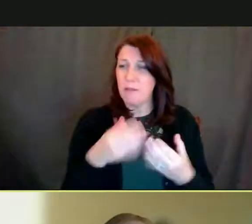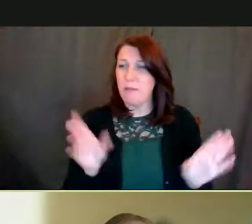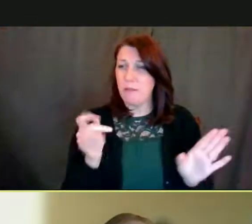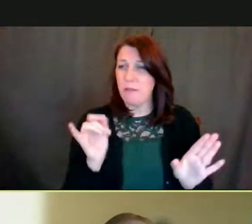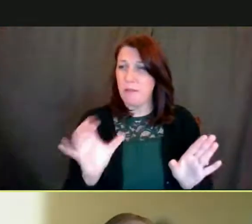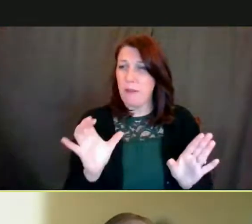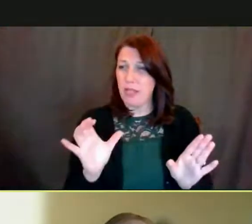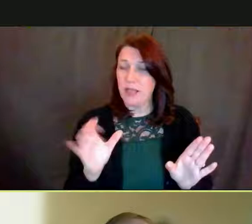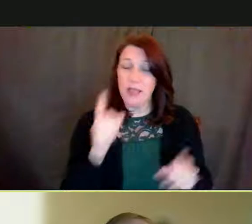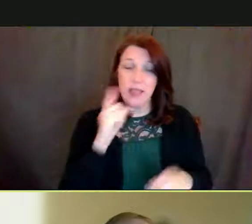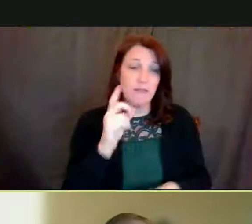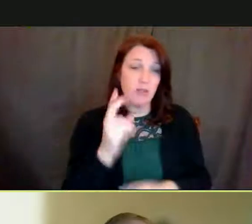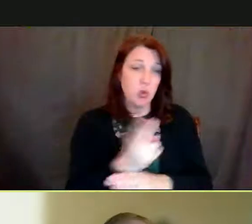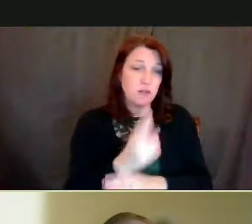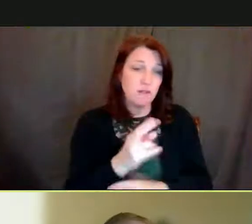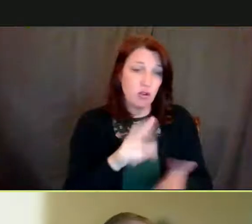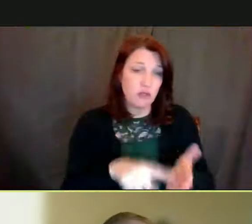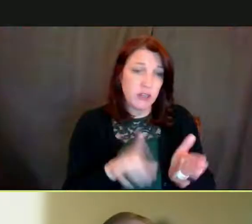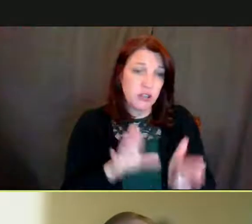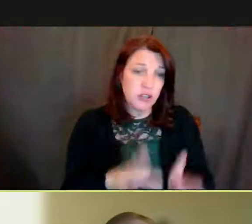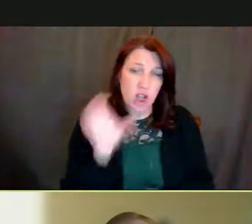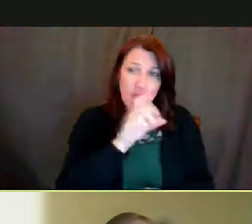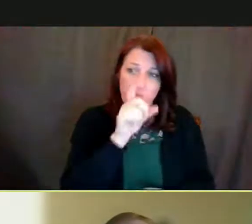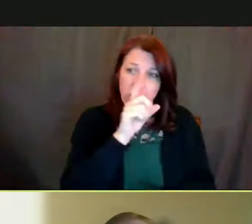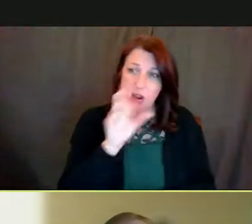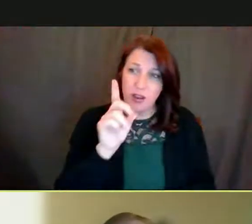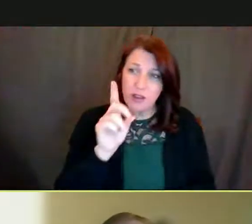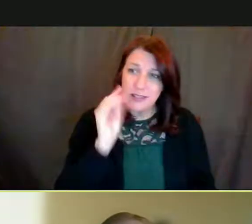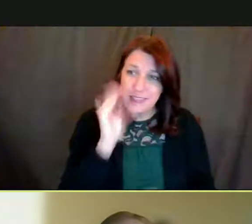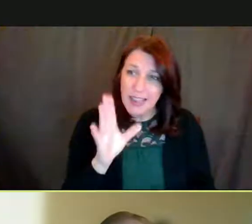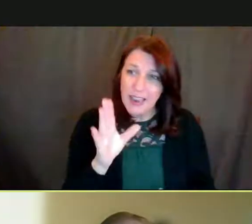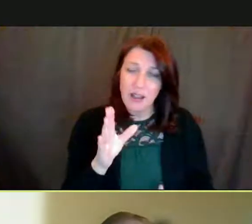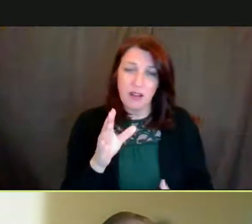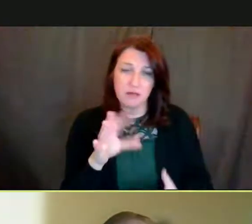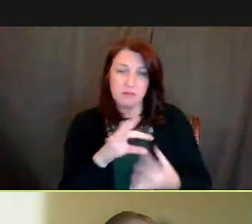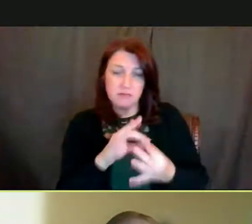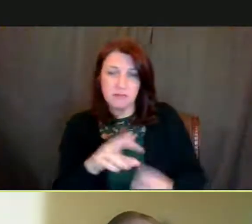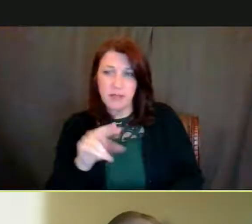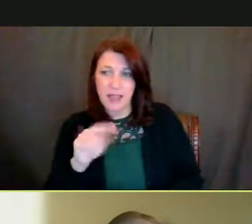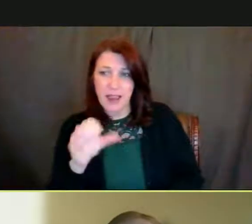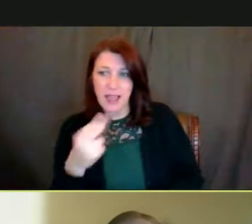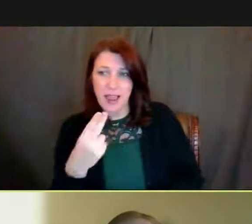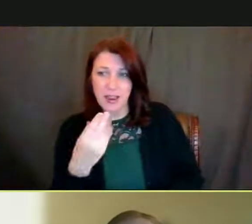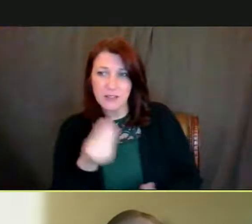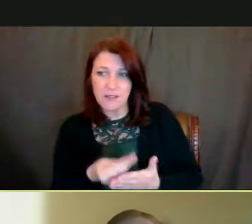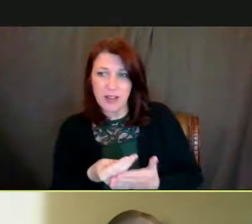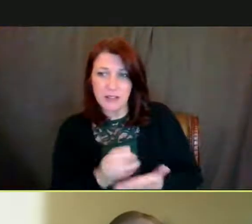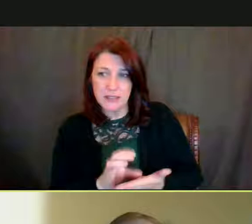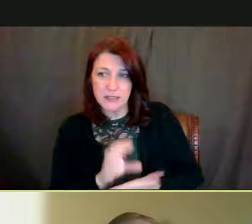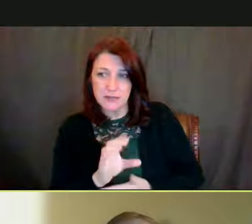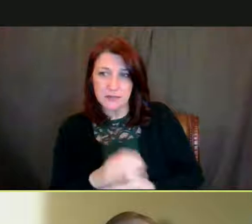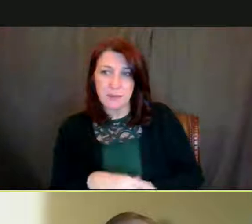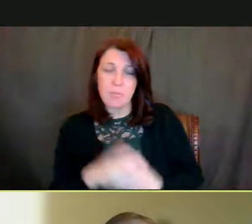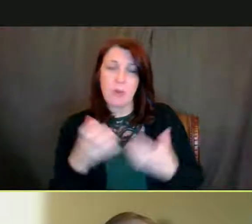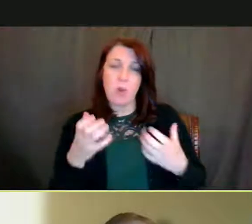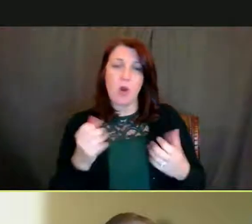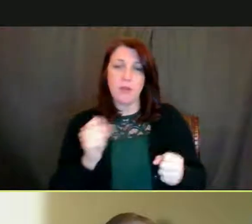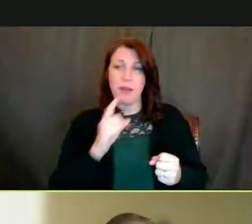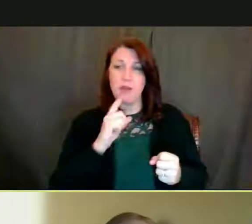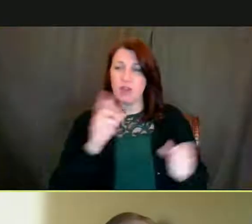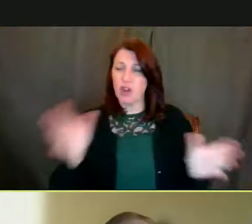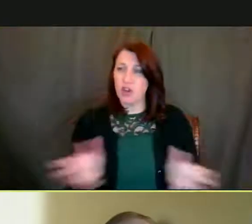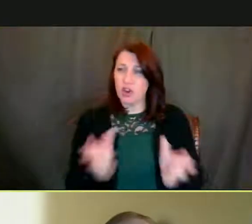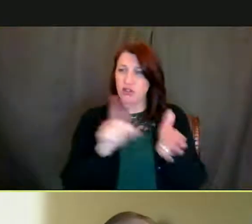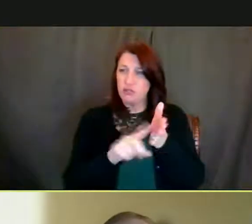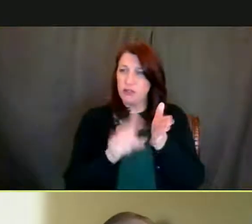to researchers looking to find data generated through the use of NIH funding that may have been shared. We want to do this in a way that encourages